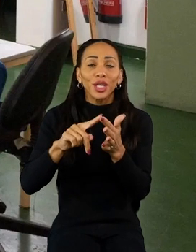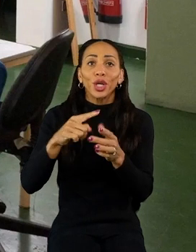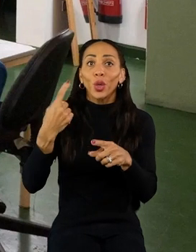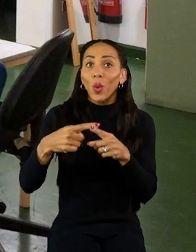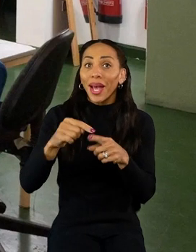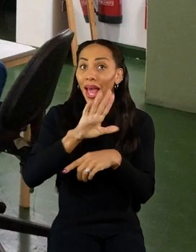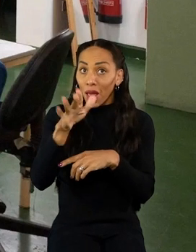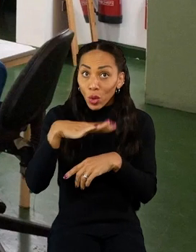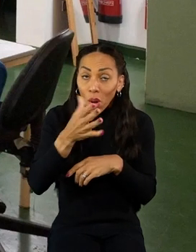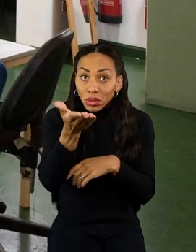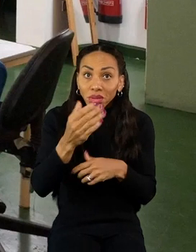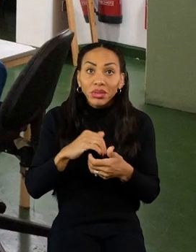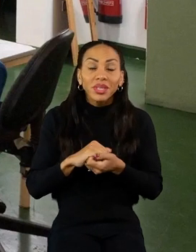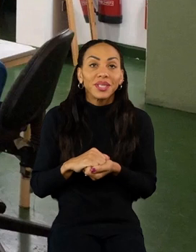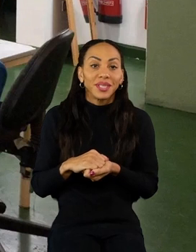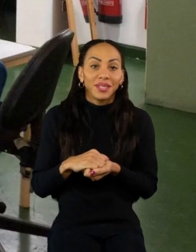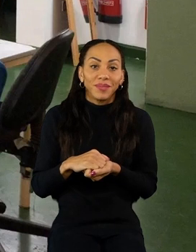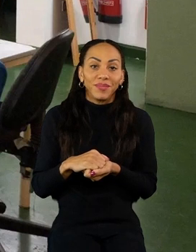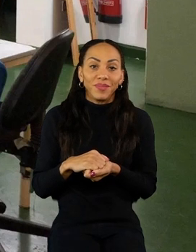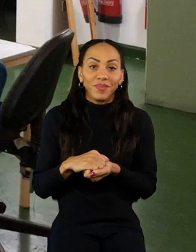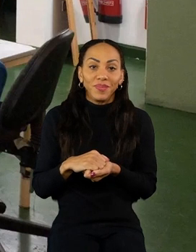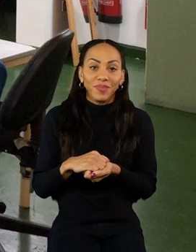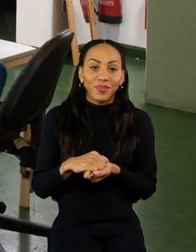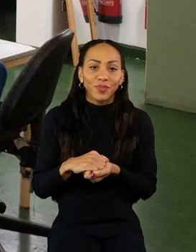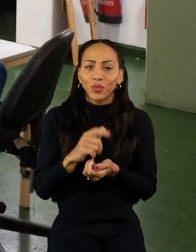Jayne, do you want to say a quick hello